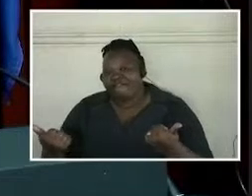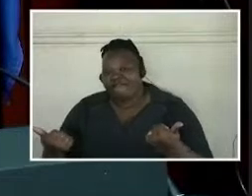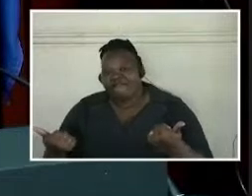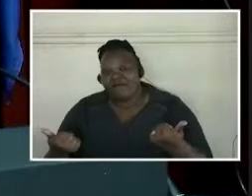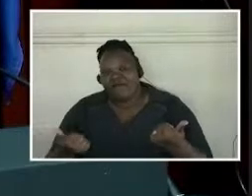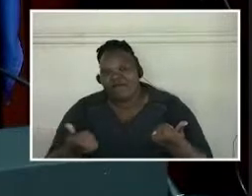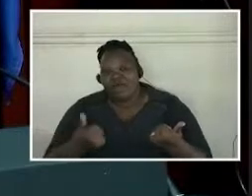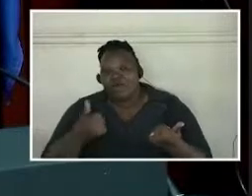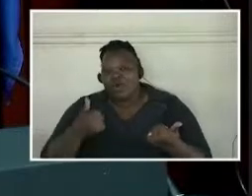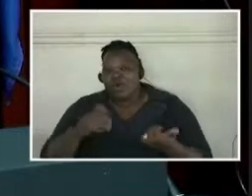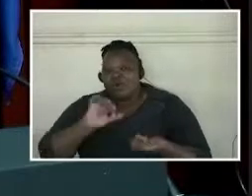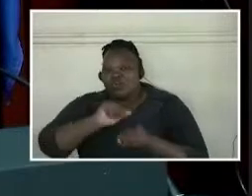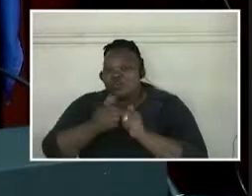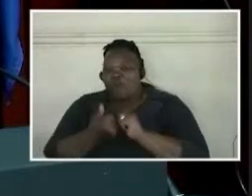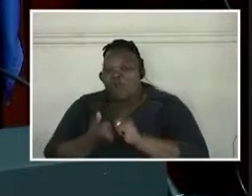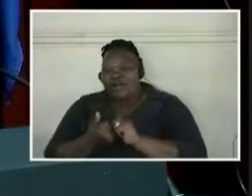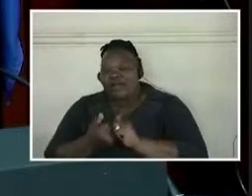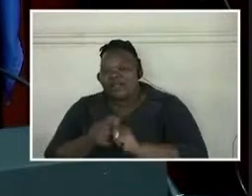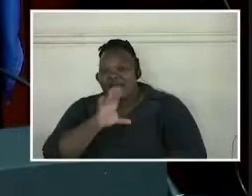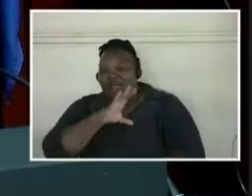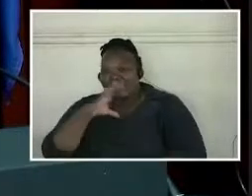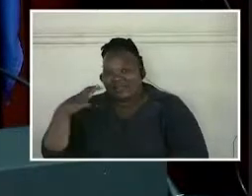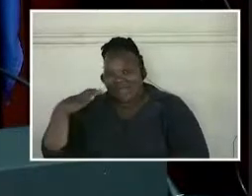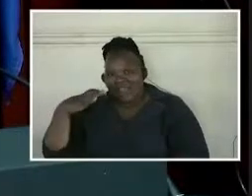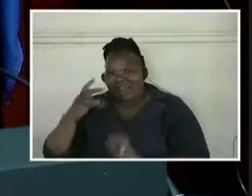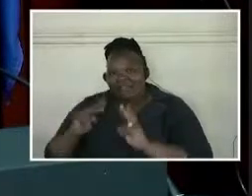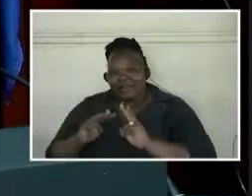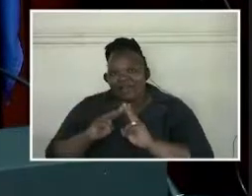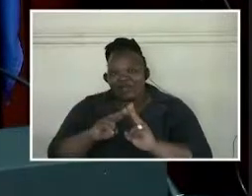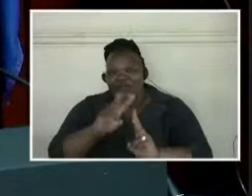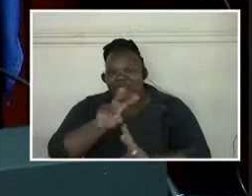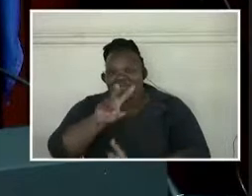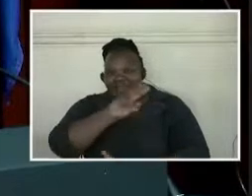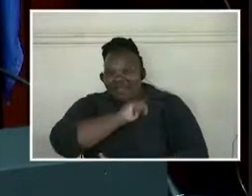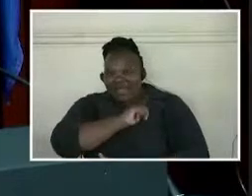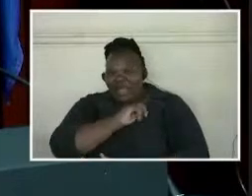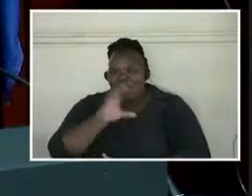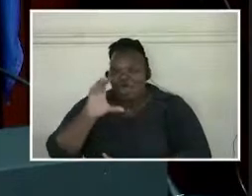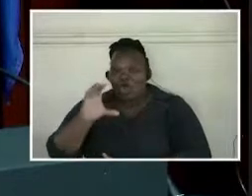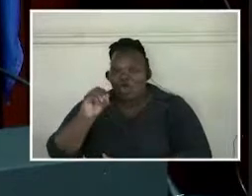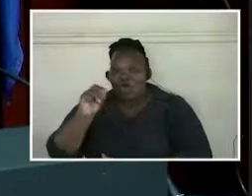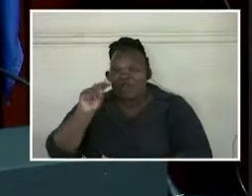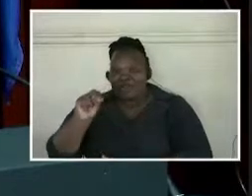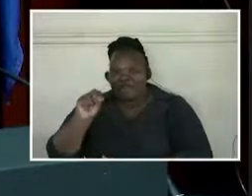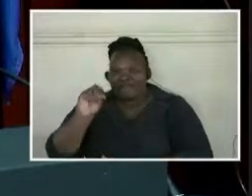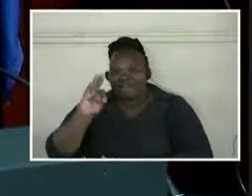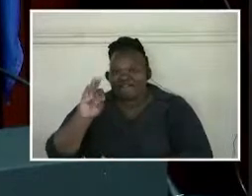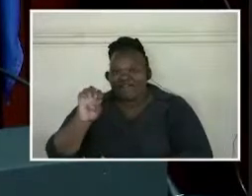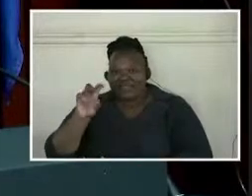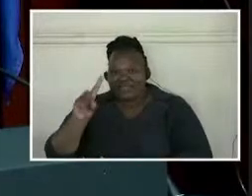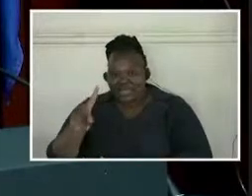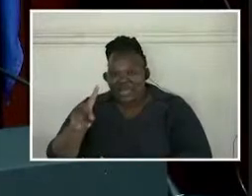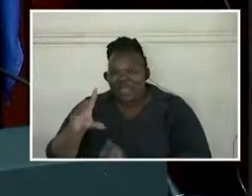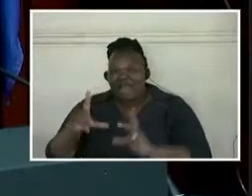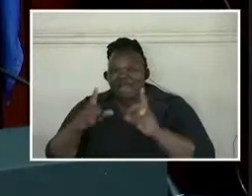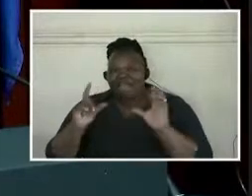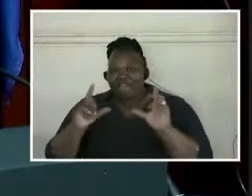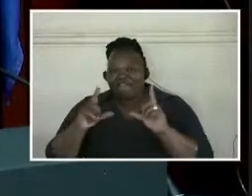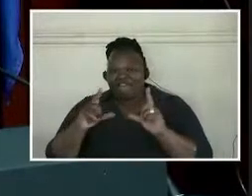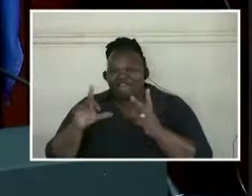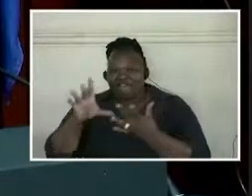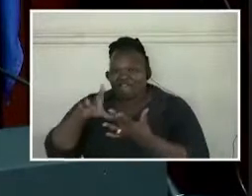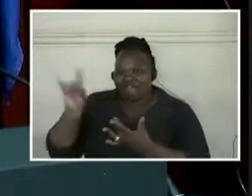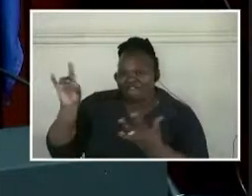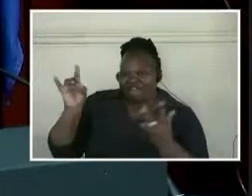council in partnership with the kwazulu natal sport confederation we have completed the election of